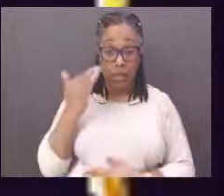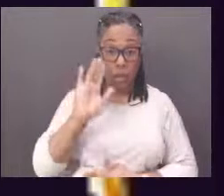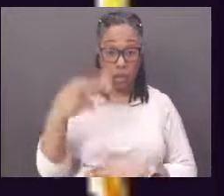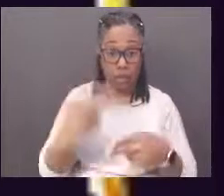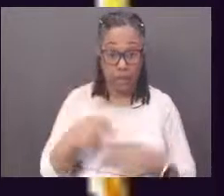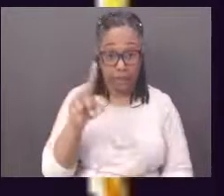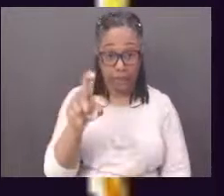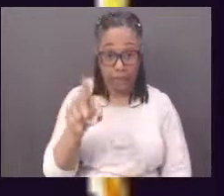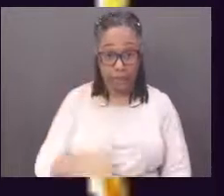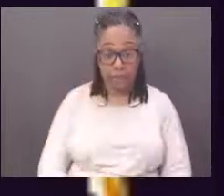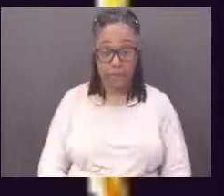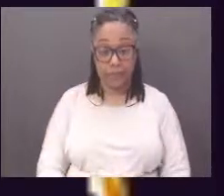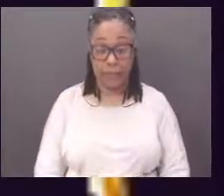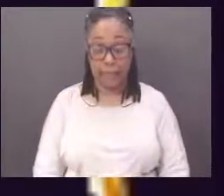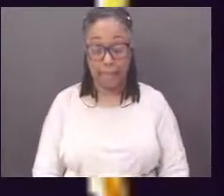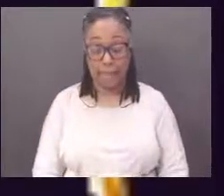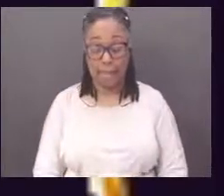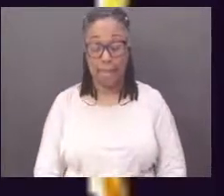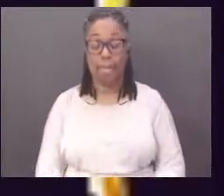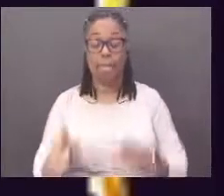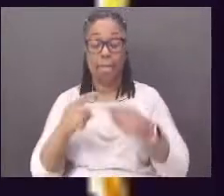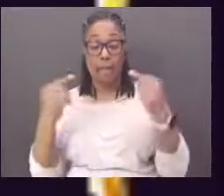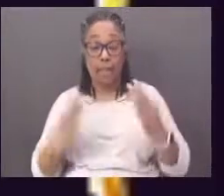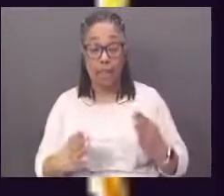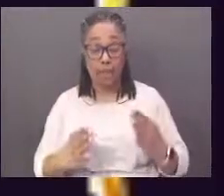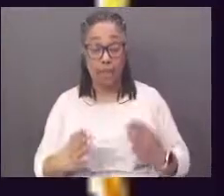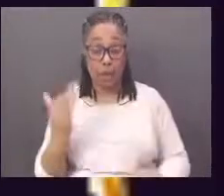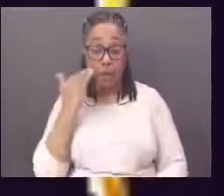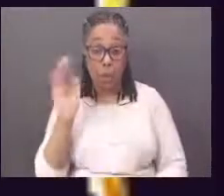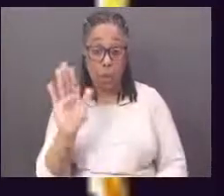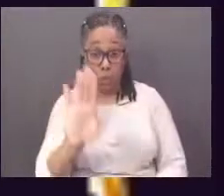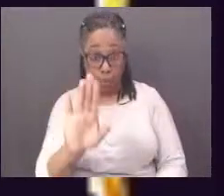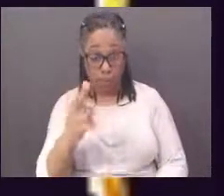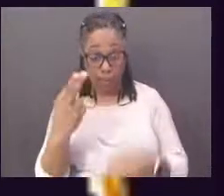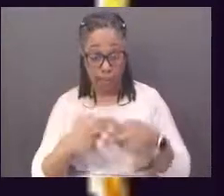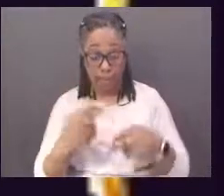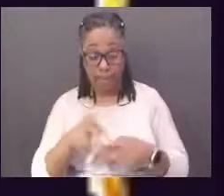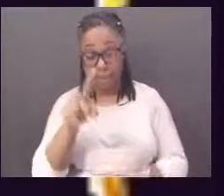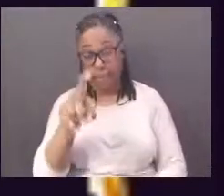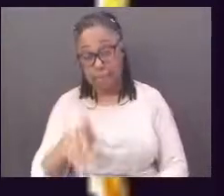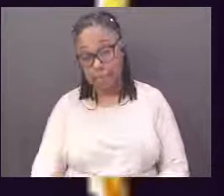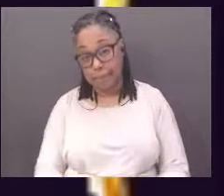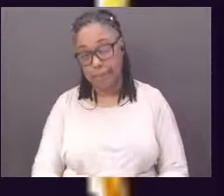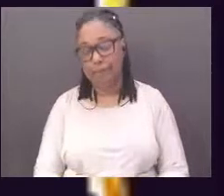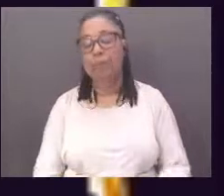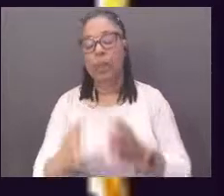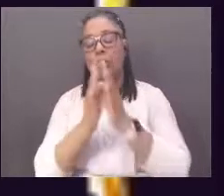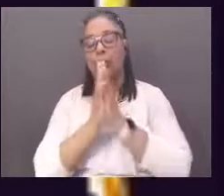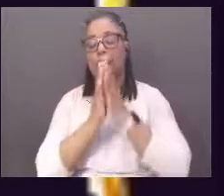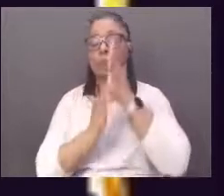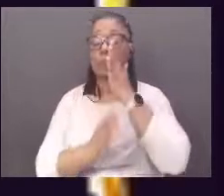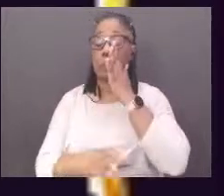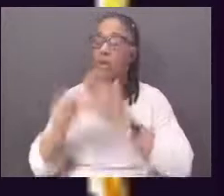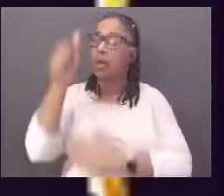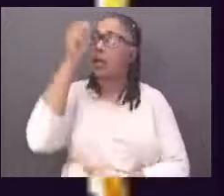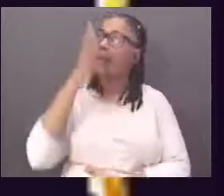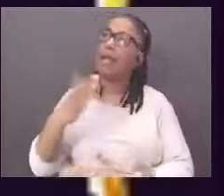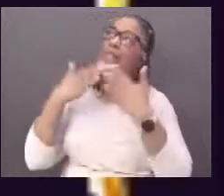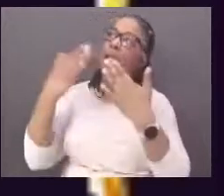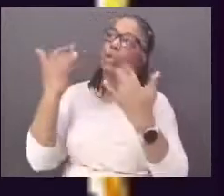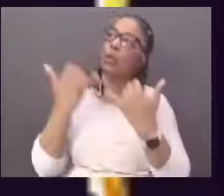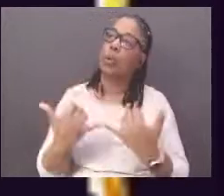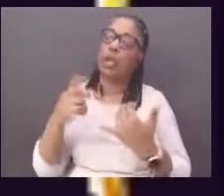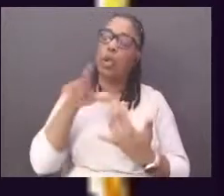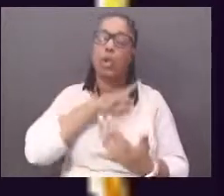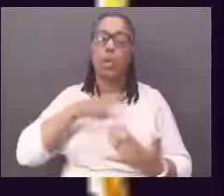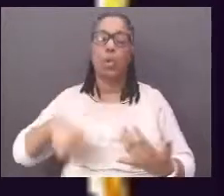the atmosphere. Does the enemy know your name? Let's pray. Father God, I thank you right now, Lord. I'm asking, Lord,